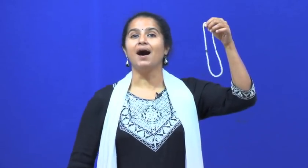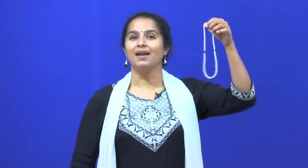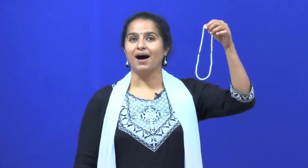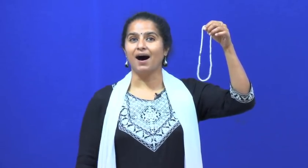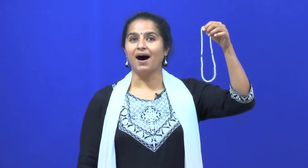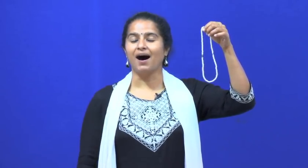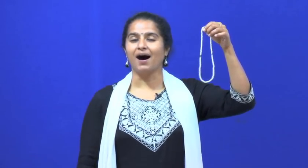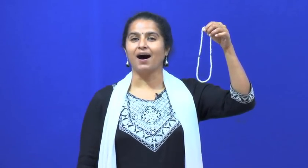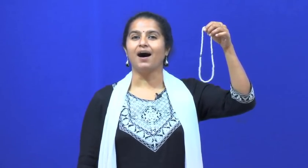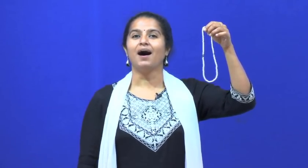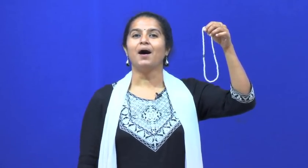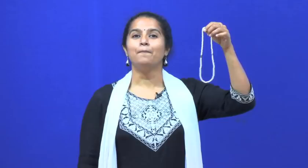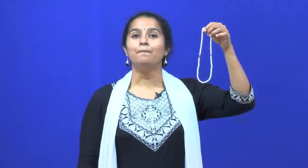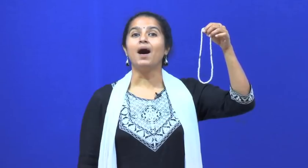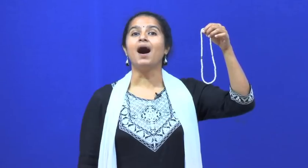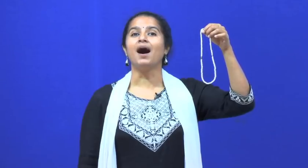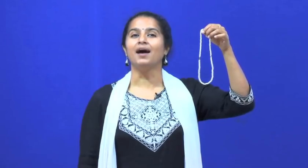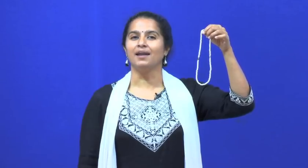Mala,